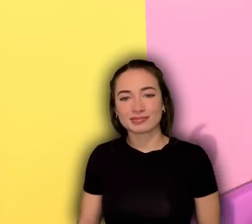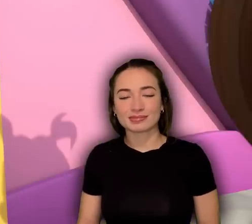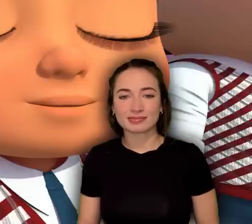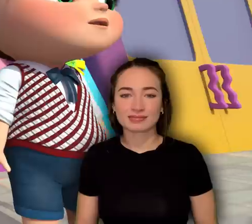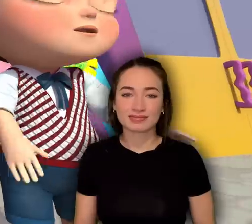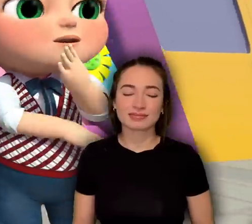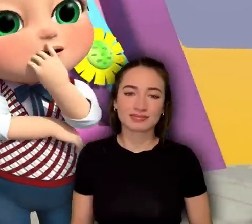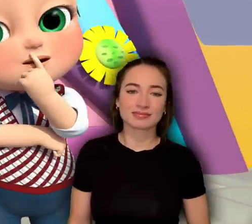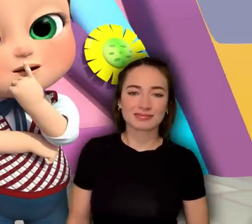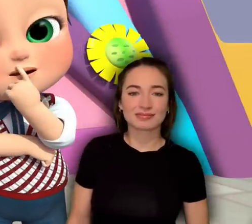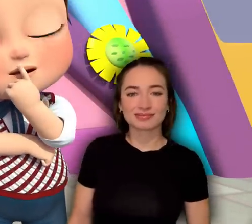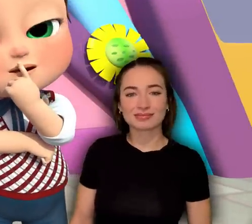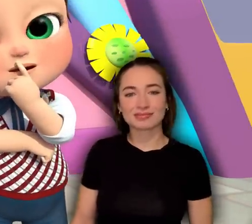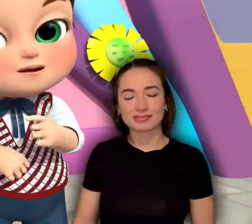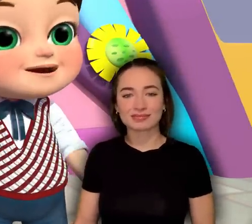foreign